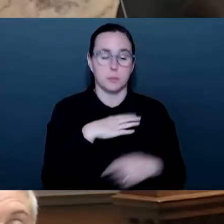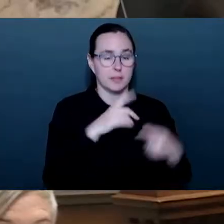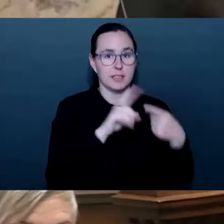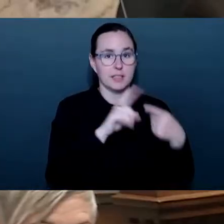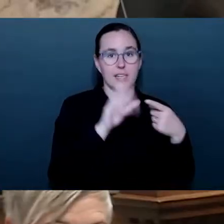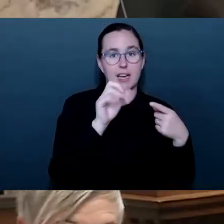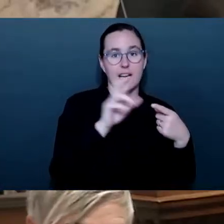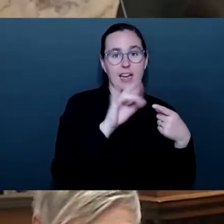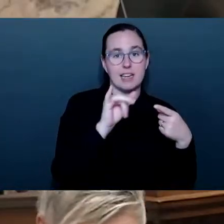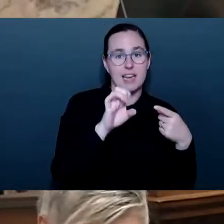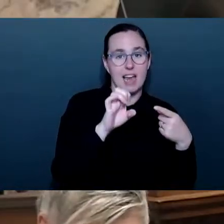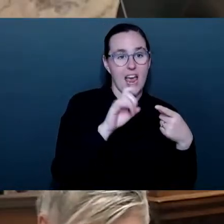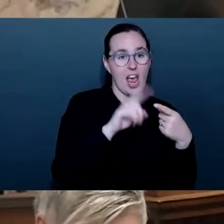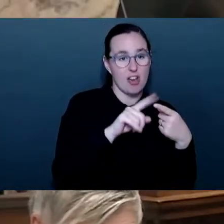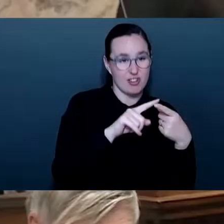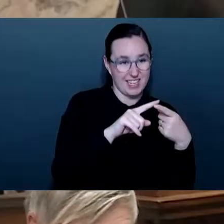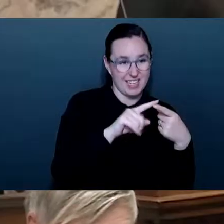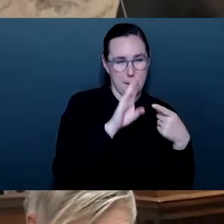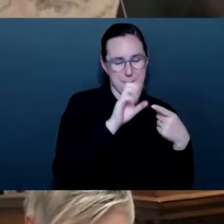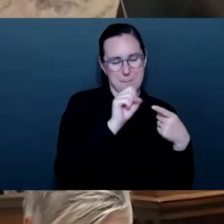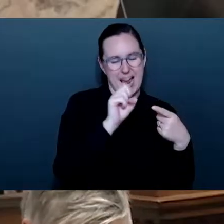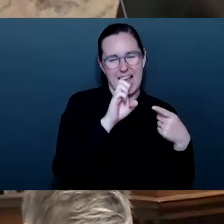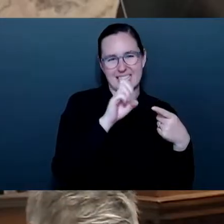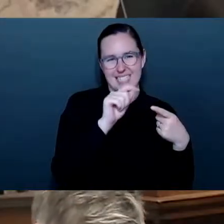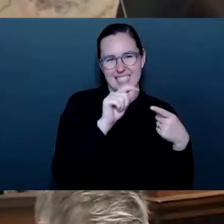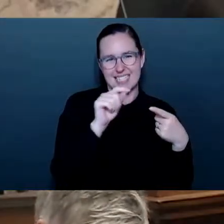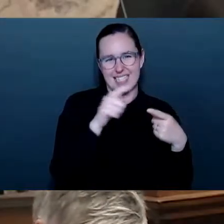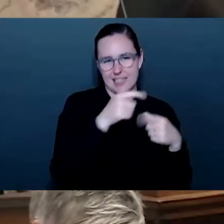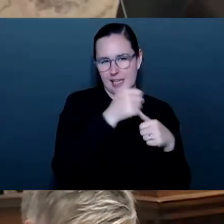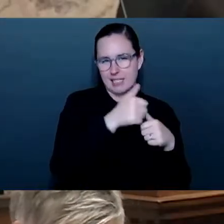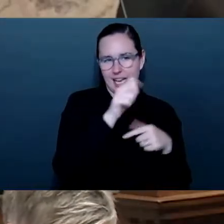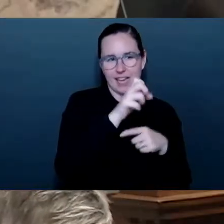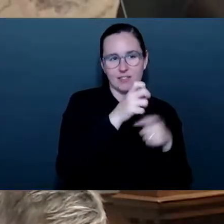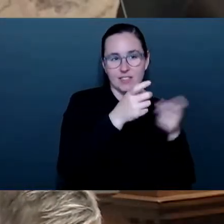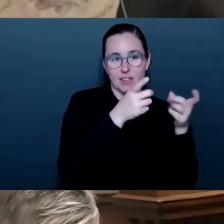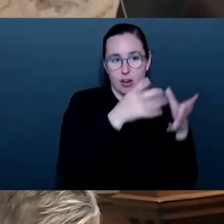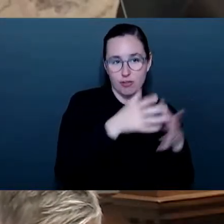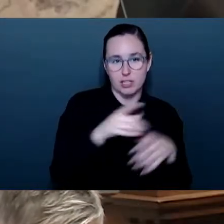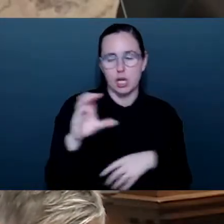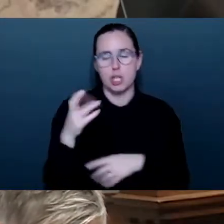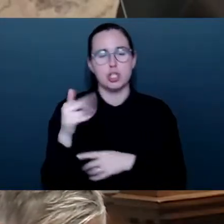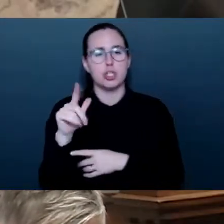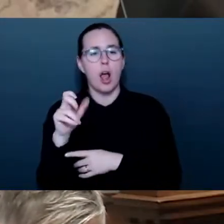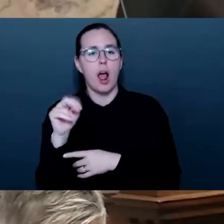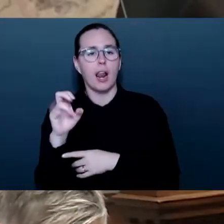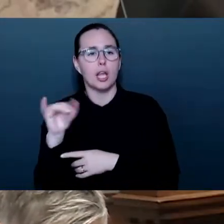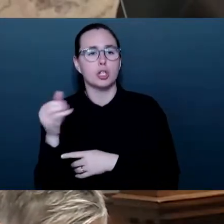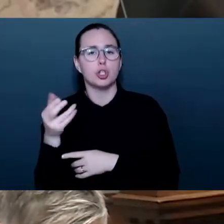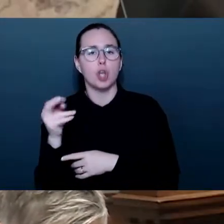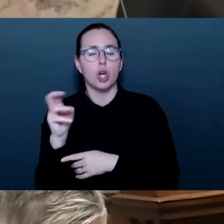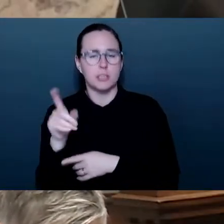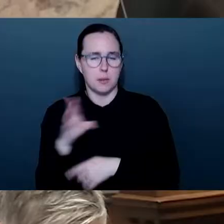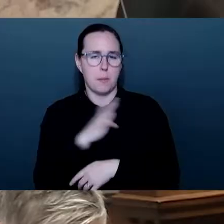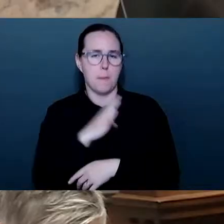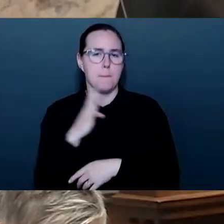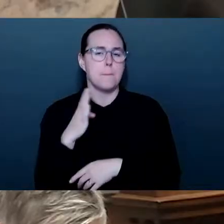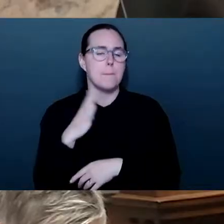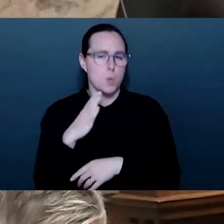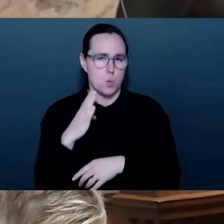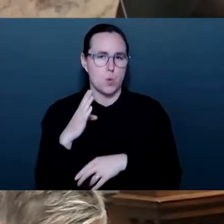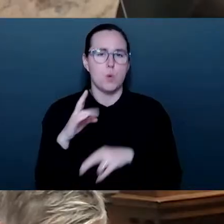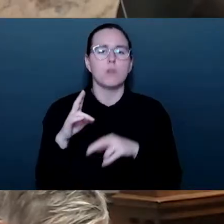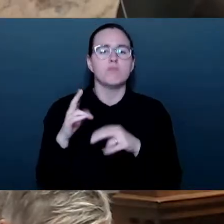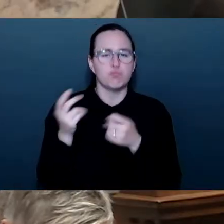Development Centre. This valuable organization has been in operation since 1981. They've been providing an integrated health and